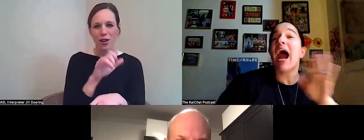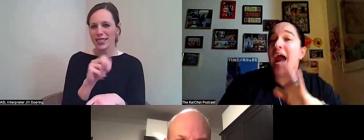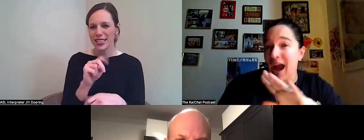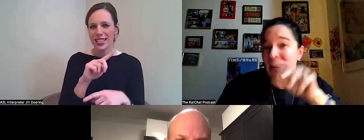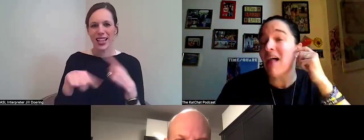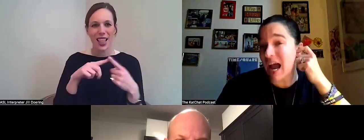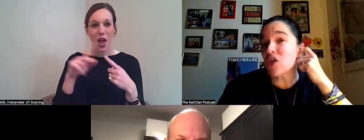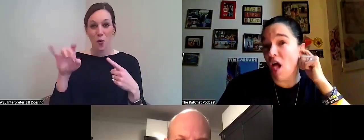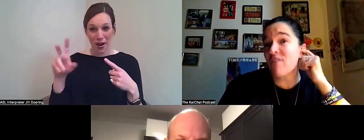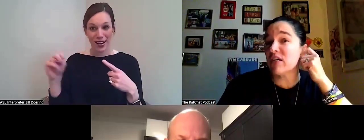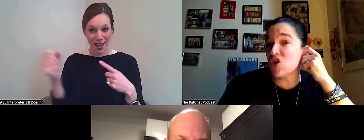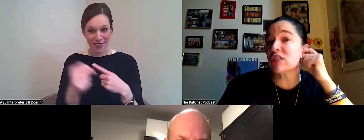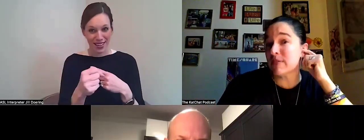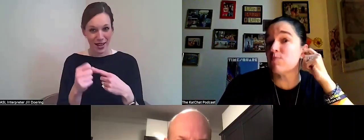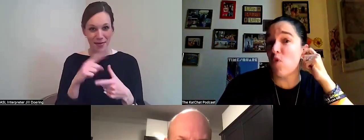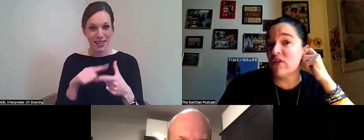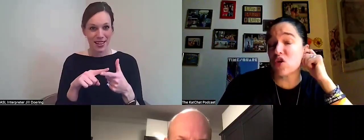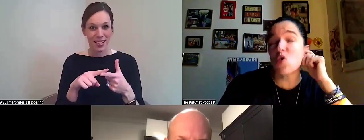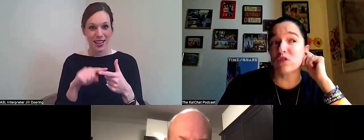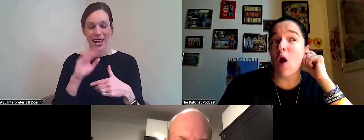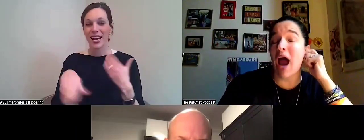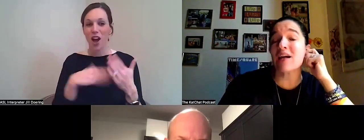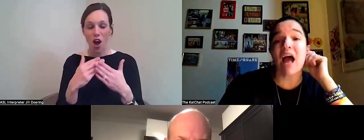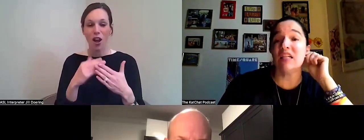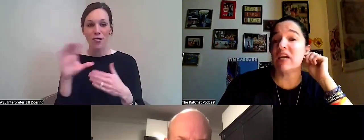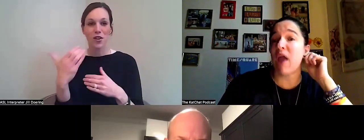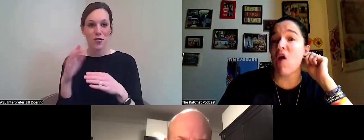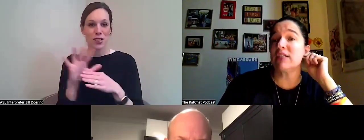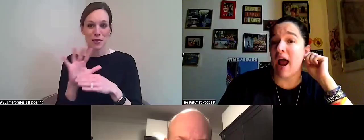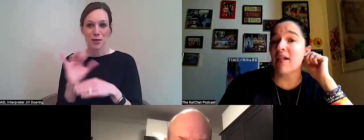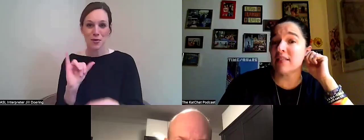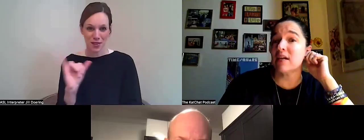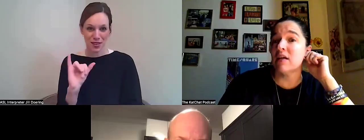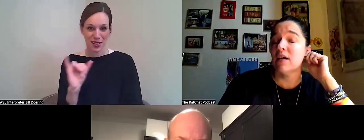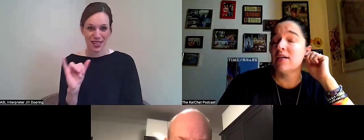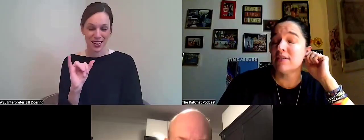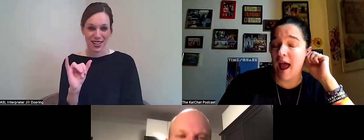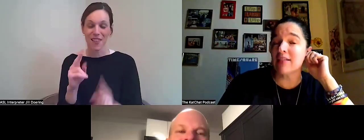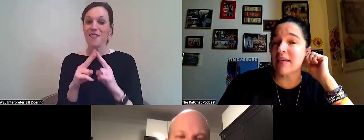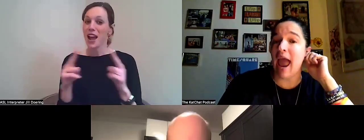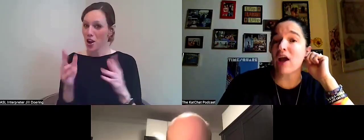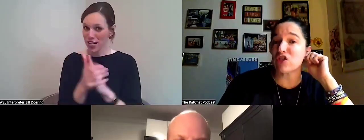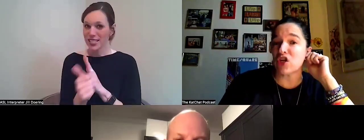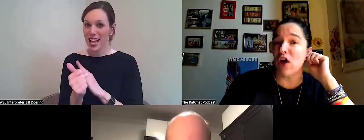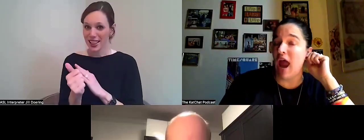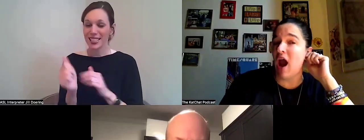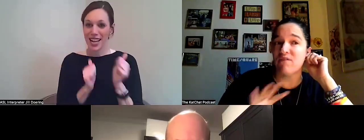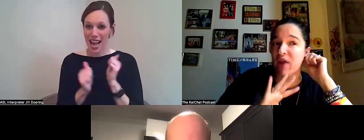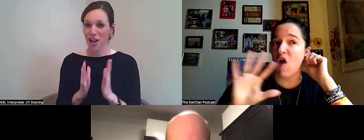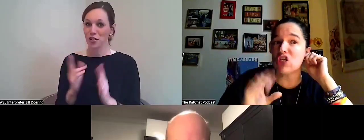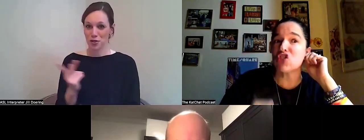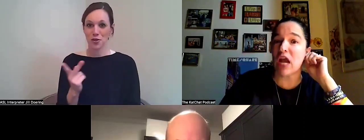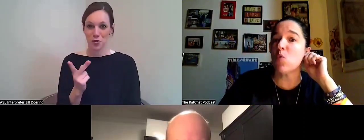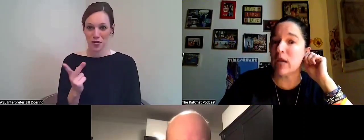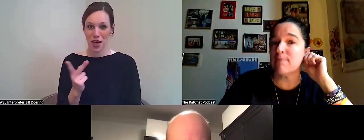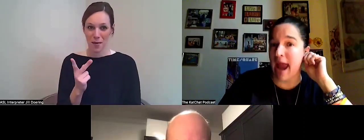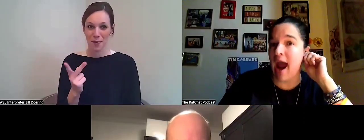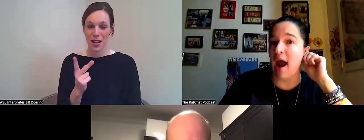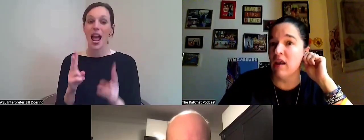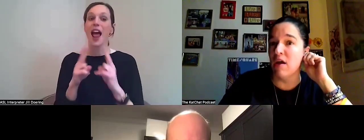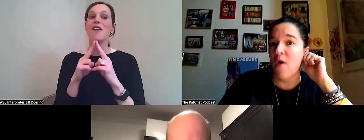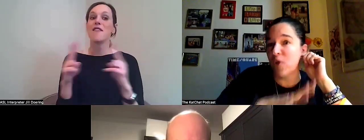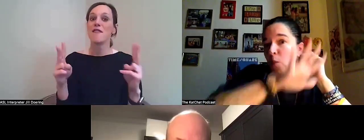and I liked Oliver Christmas movie too, so I could tell you the very talented. talented actor and a very